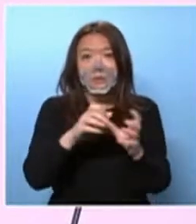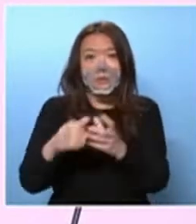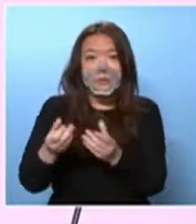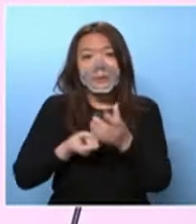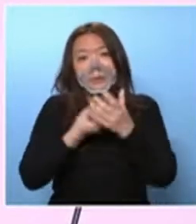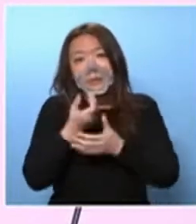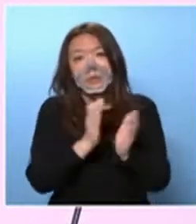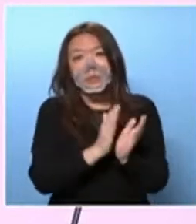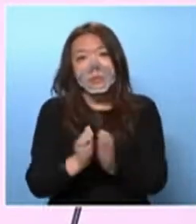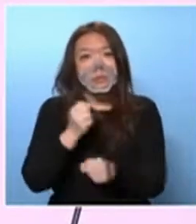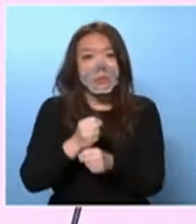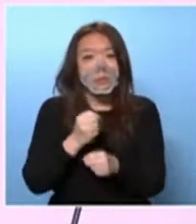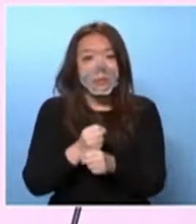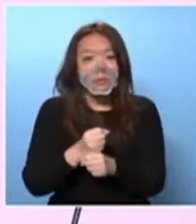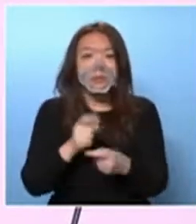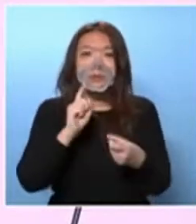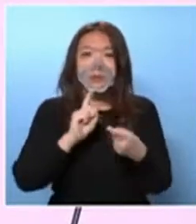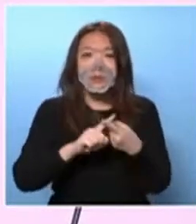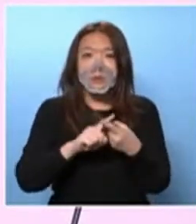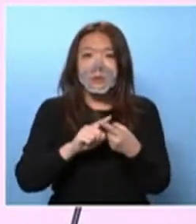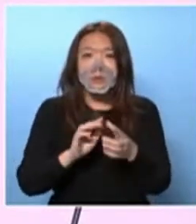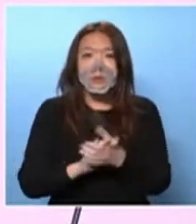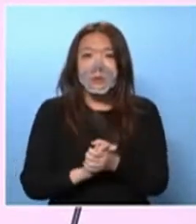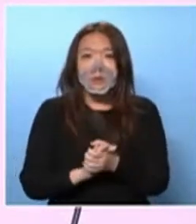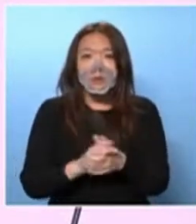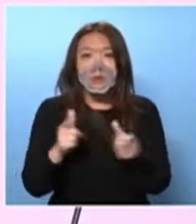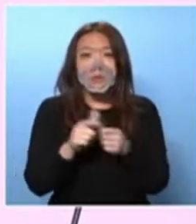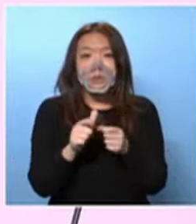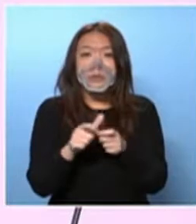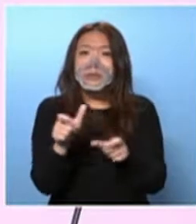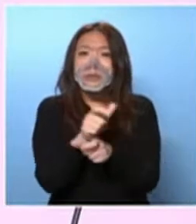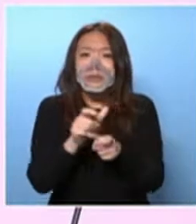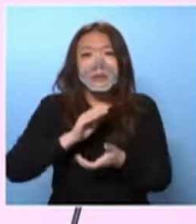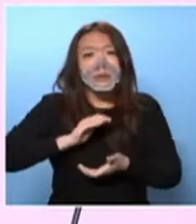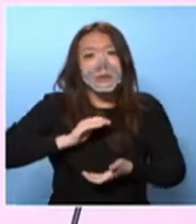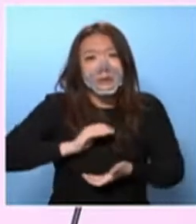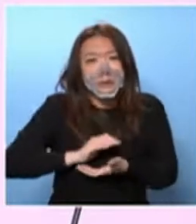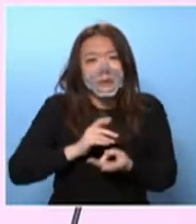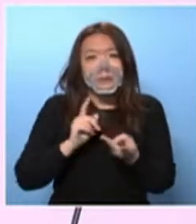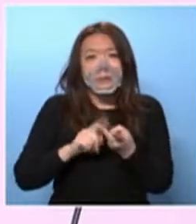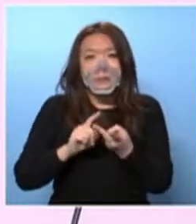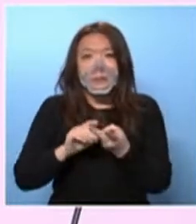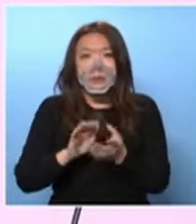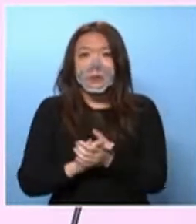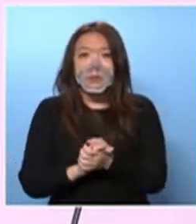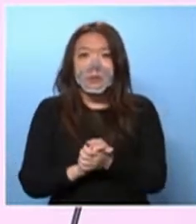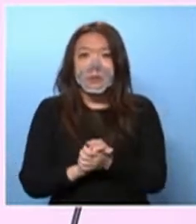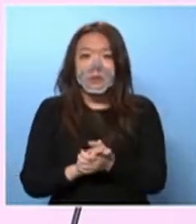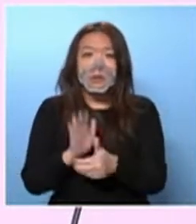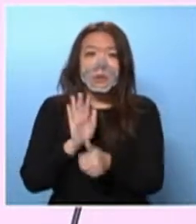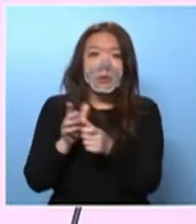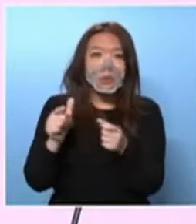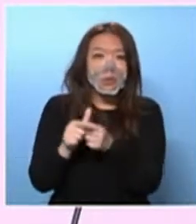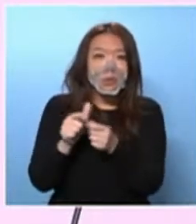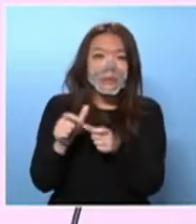to ease the operating pressure of businesses and enhance the cash flow support for them.